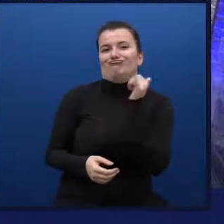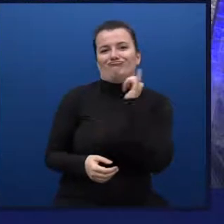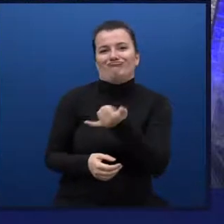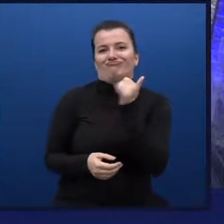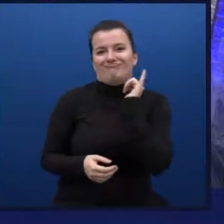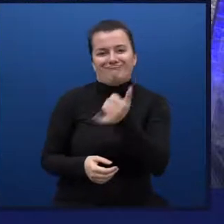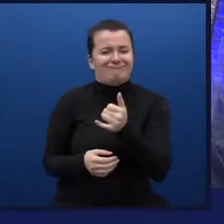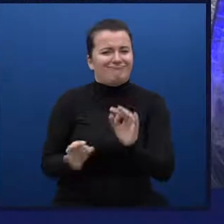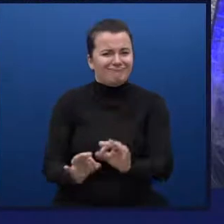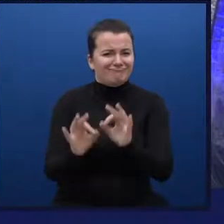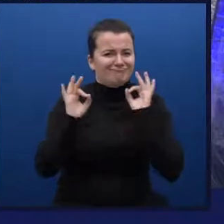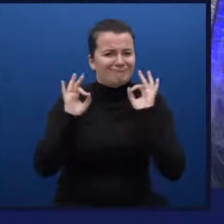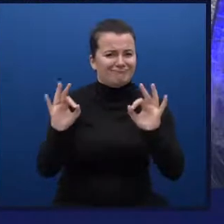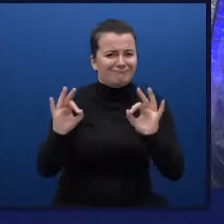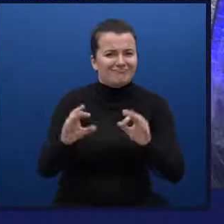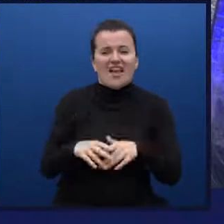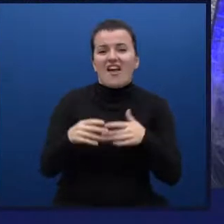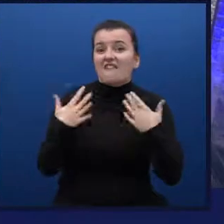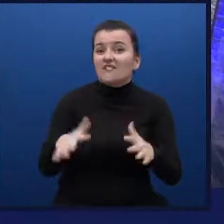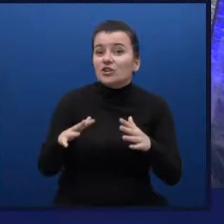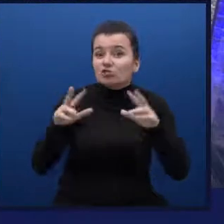excellent time. We discussed drones,